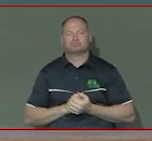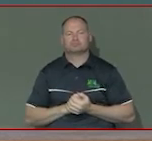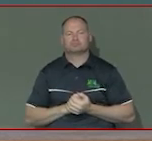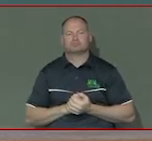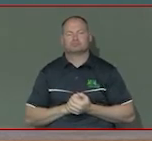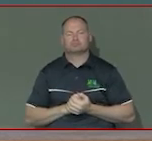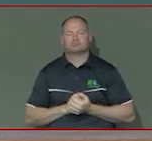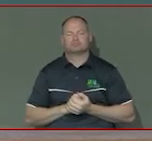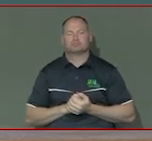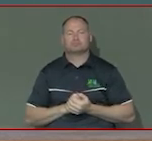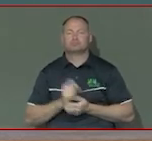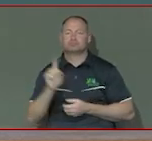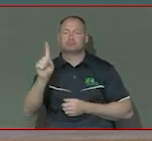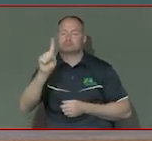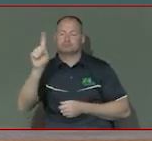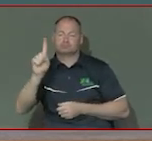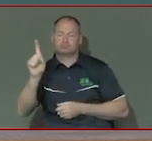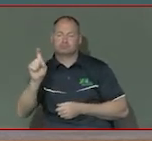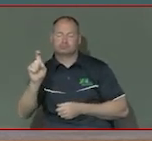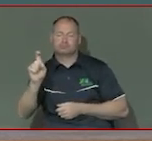So if they say